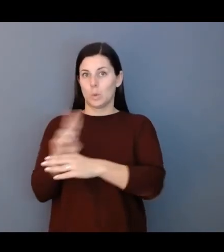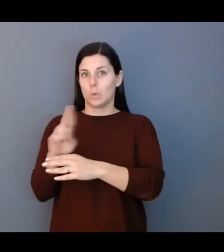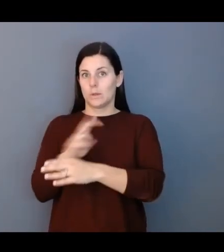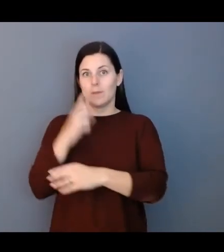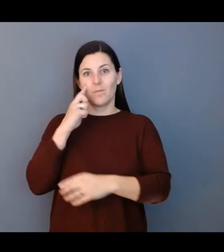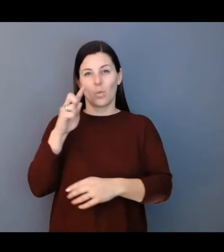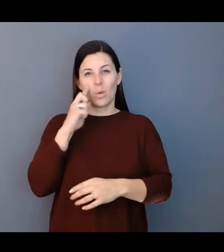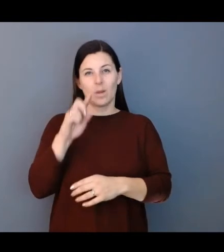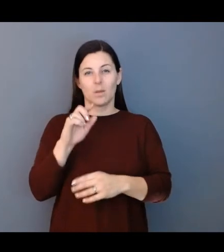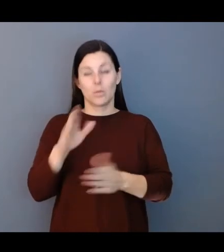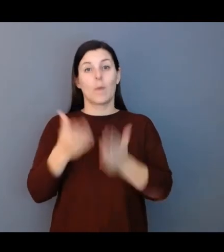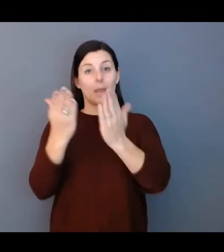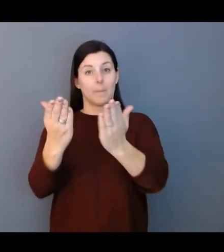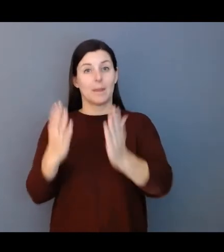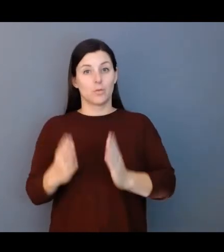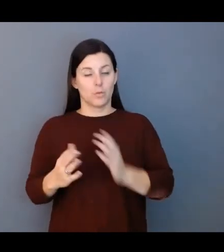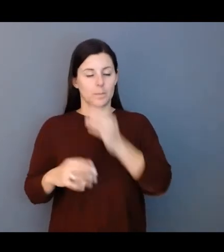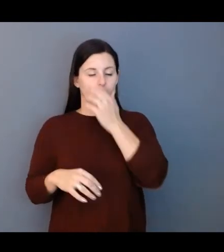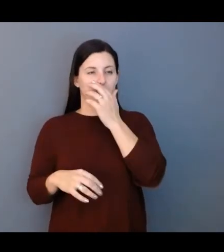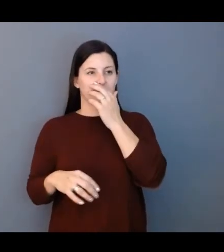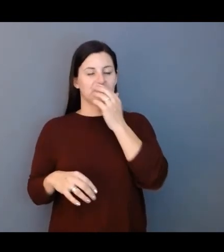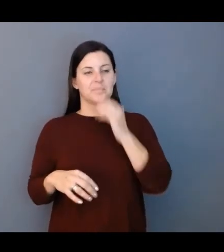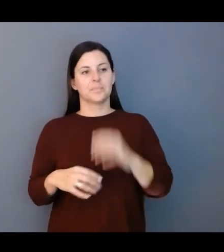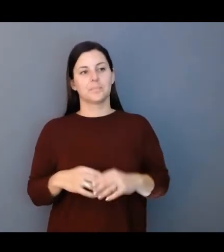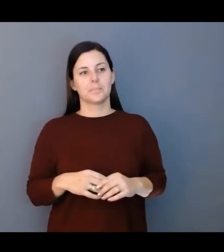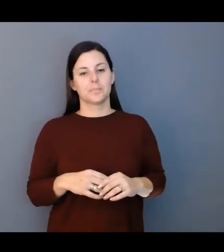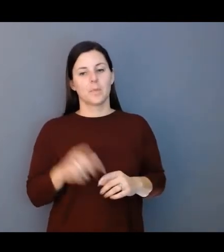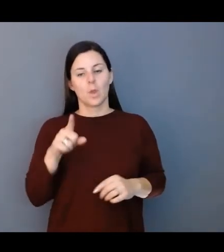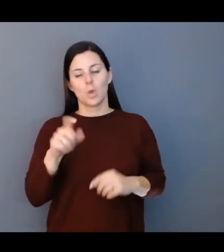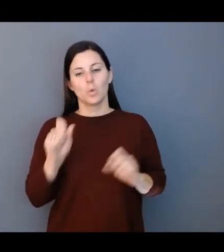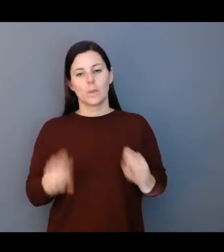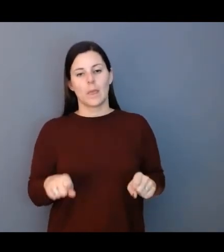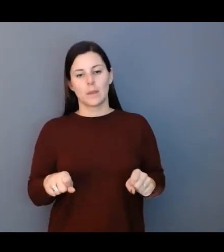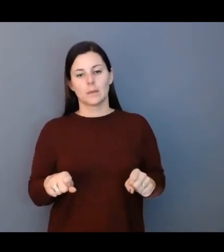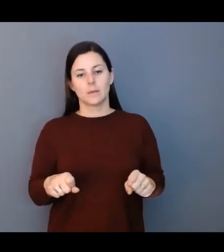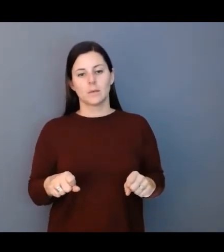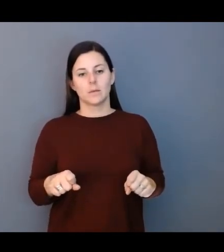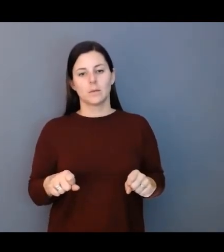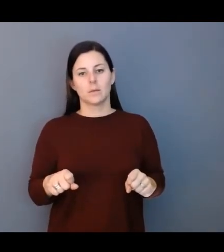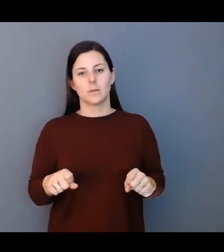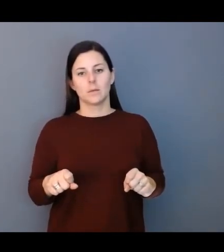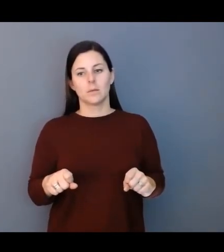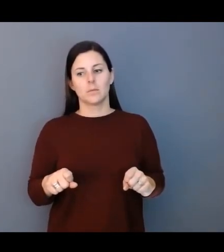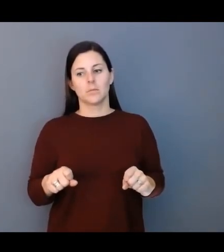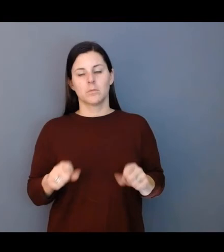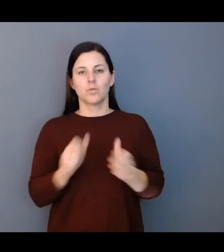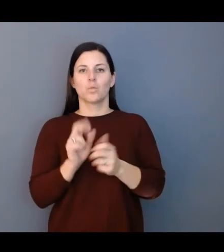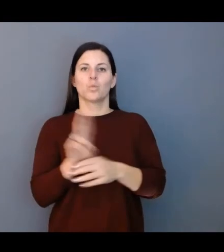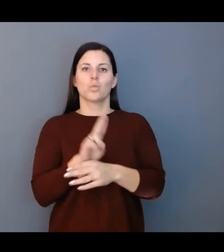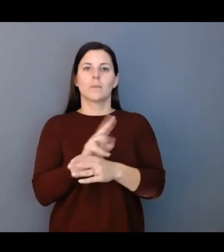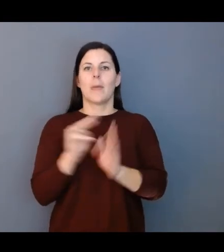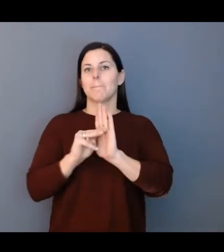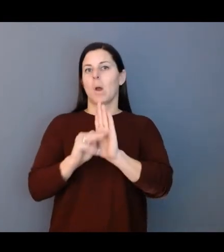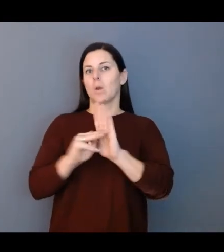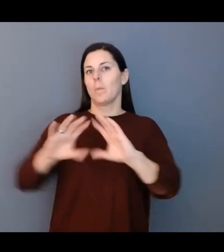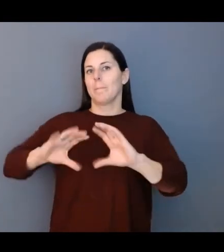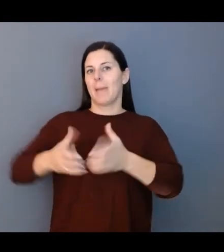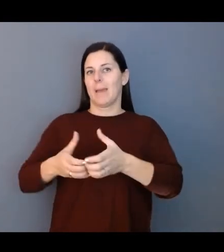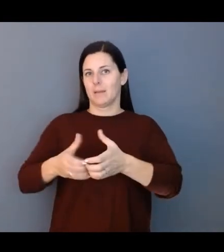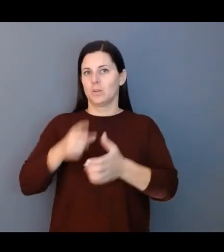we are introducing for inference recommender. And you can pass the model package that you have